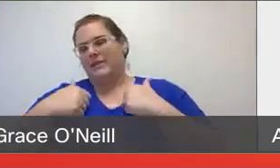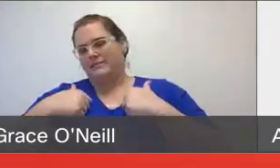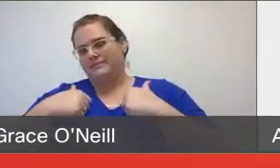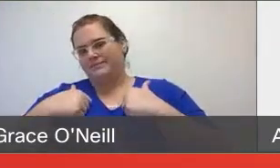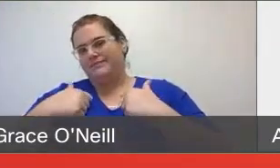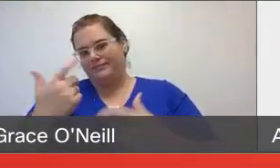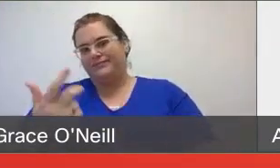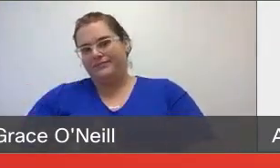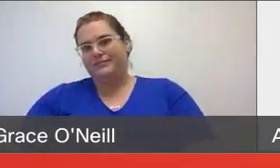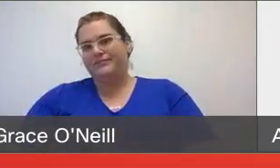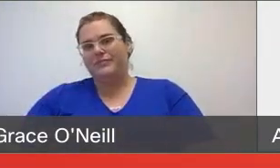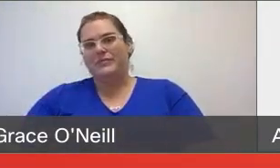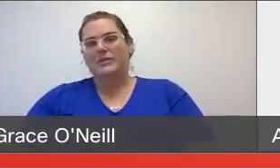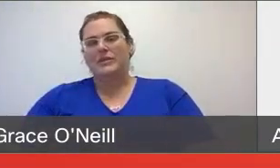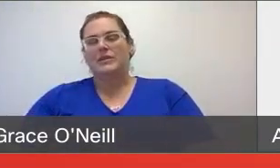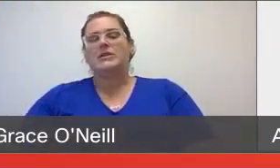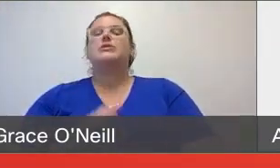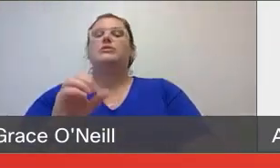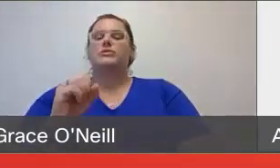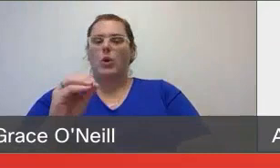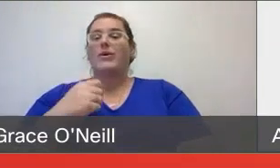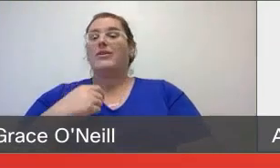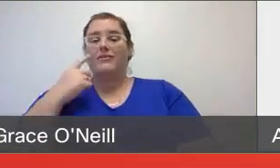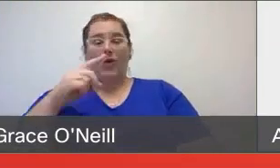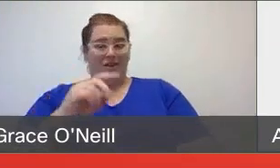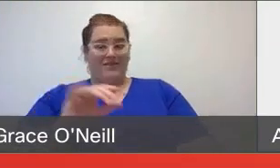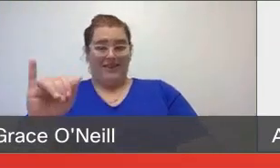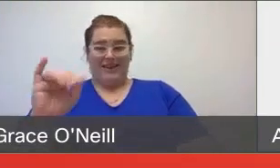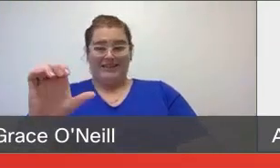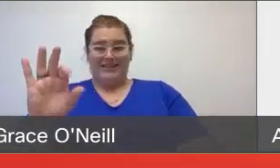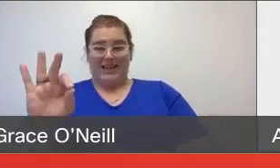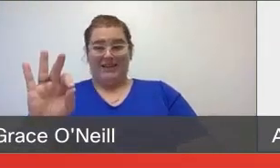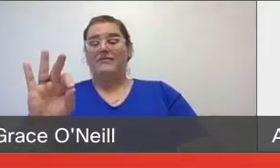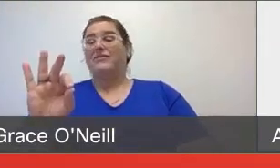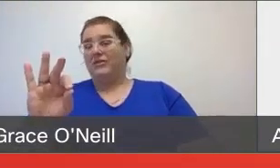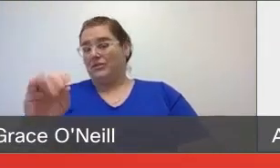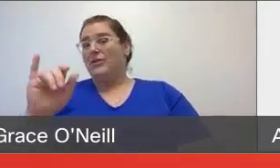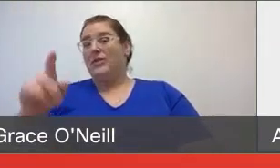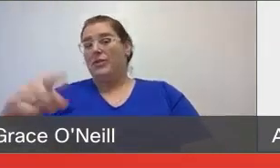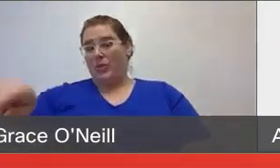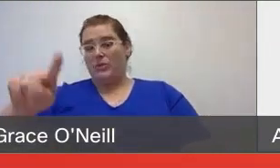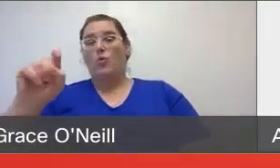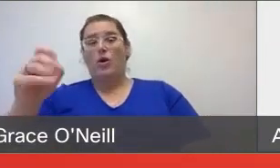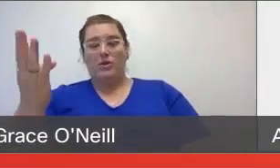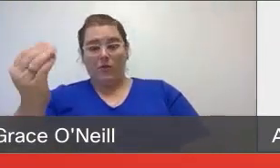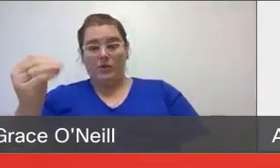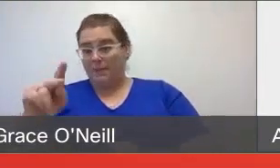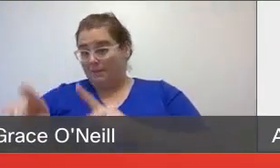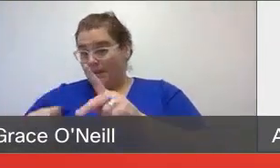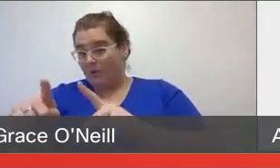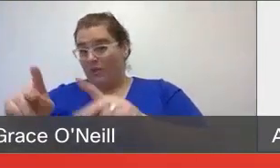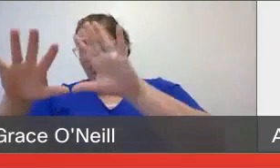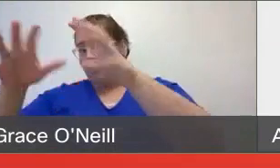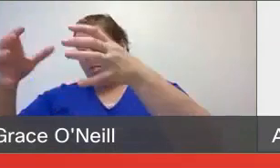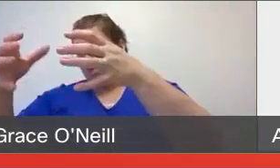well, I'll get to that in a moment. So in ICFs, the 114 people who tested positive for COVID represent